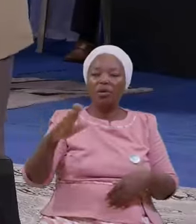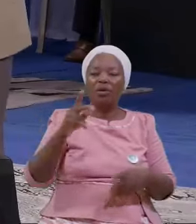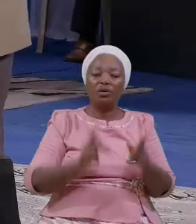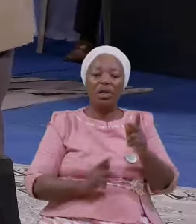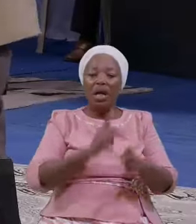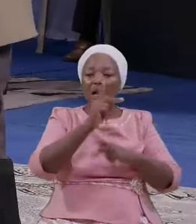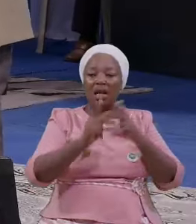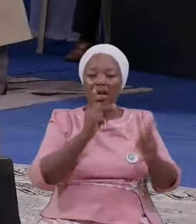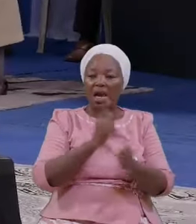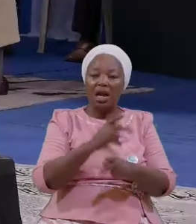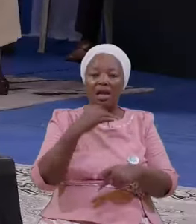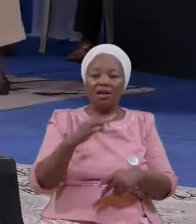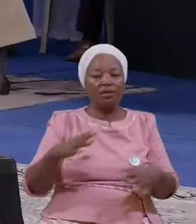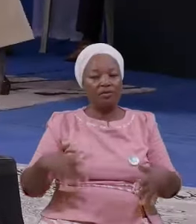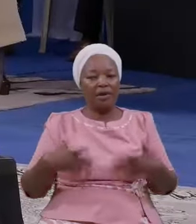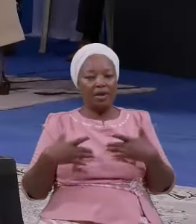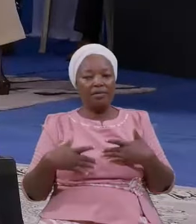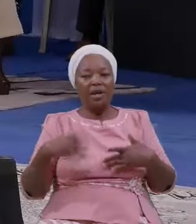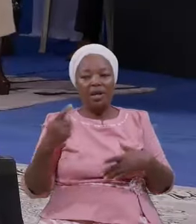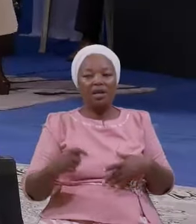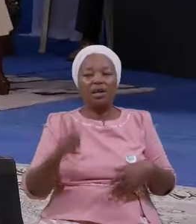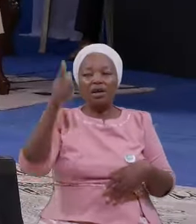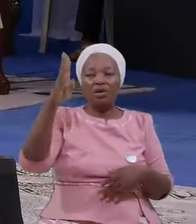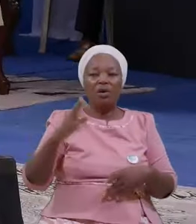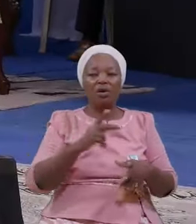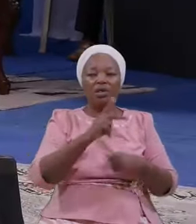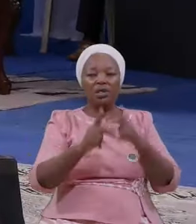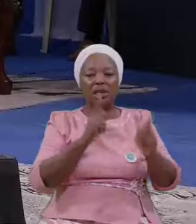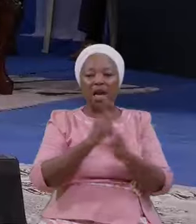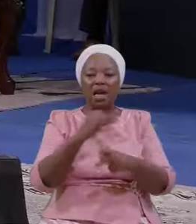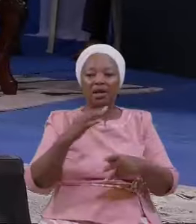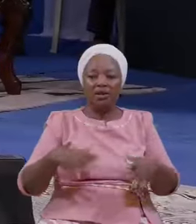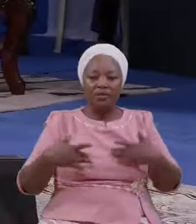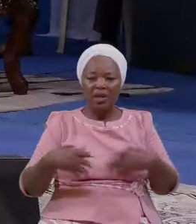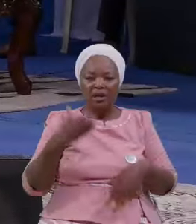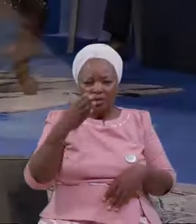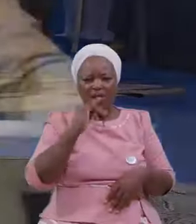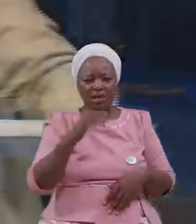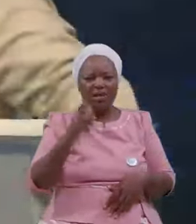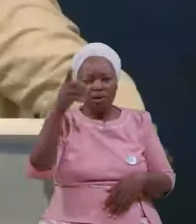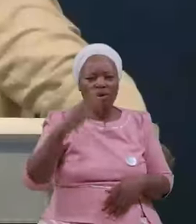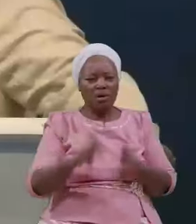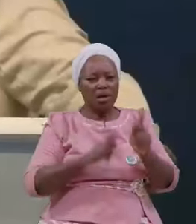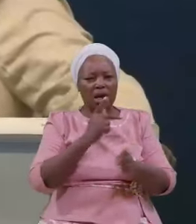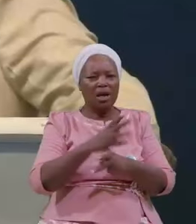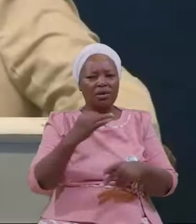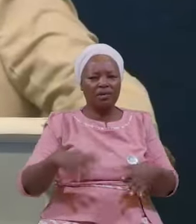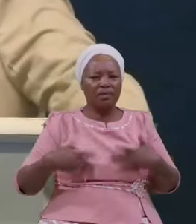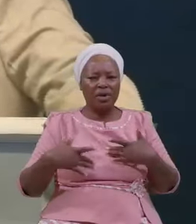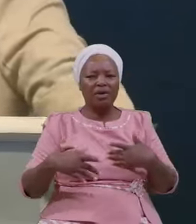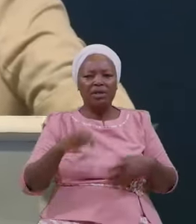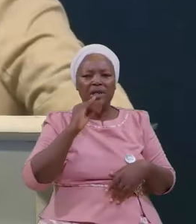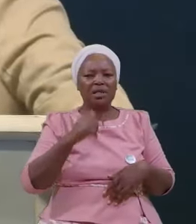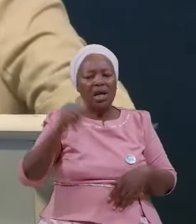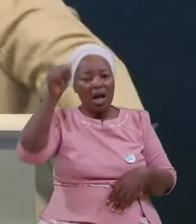The God kind of life. That's the God kind of life. That's the Adam